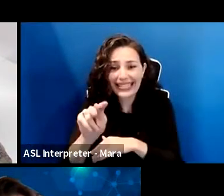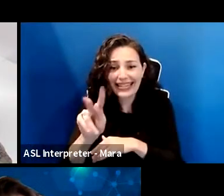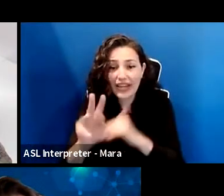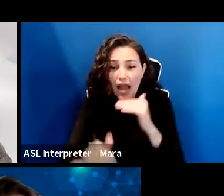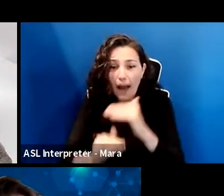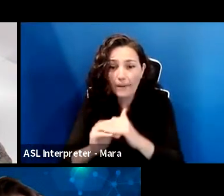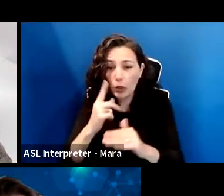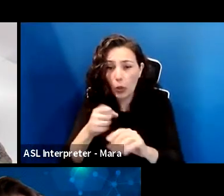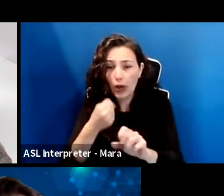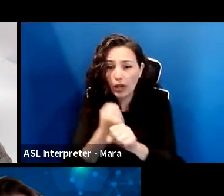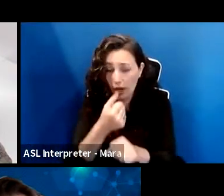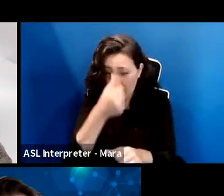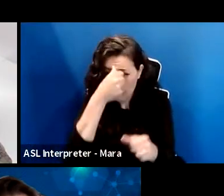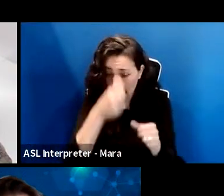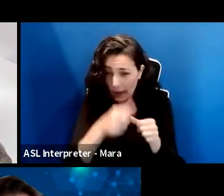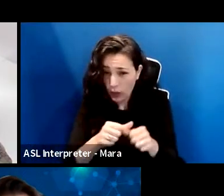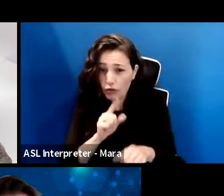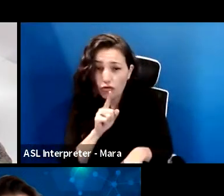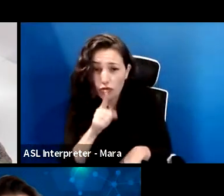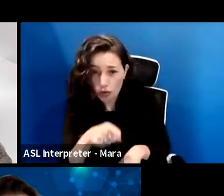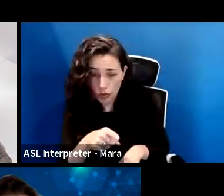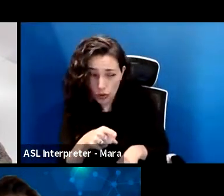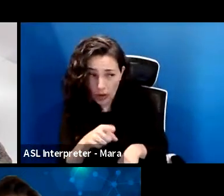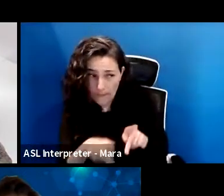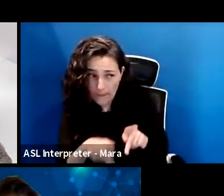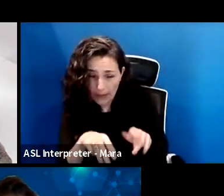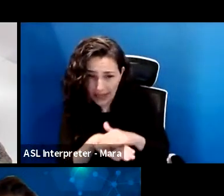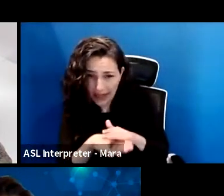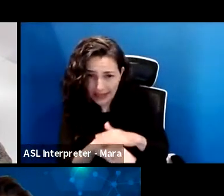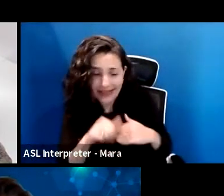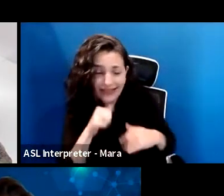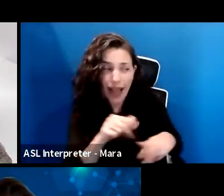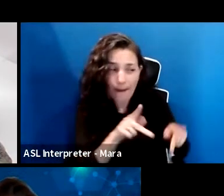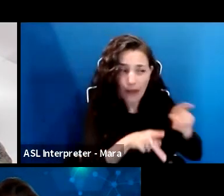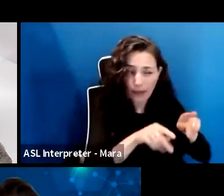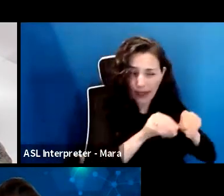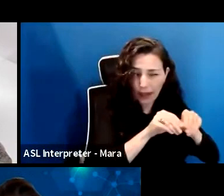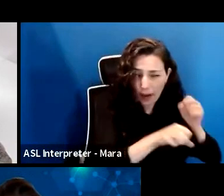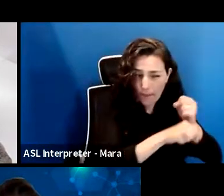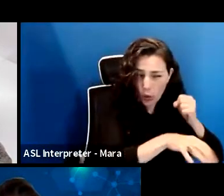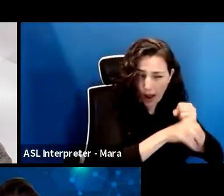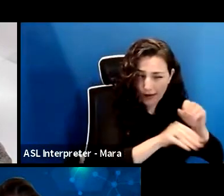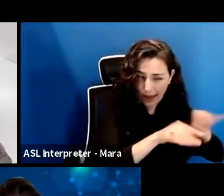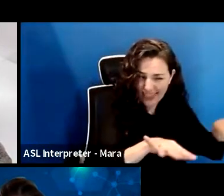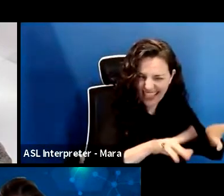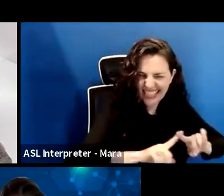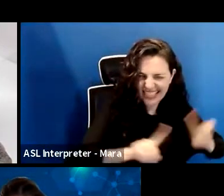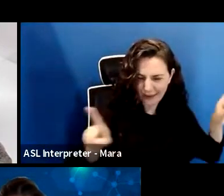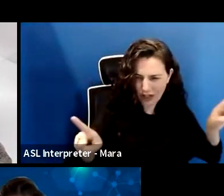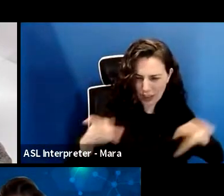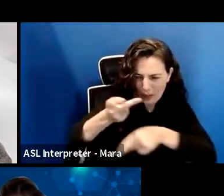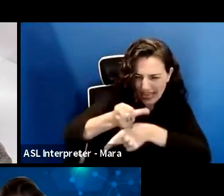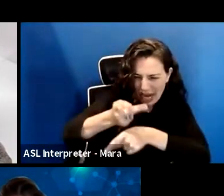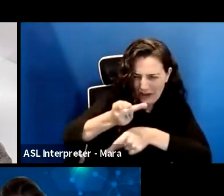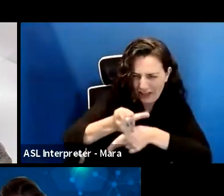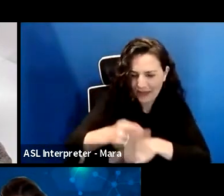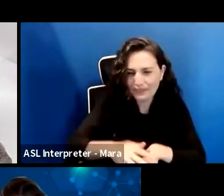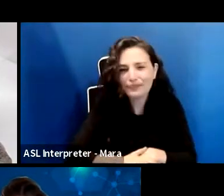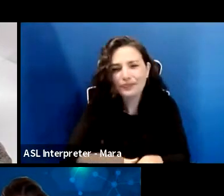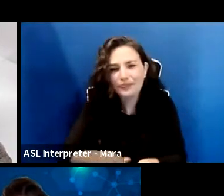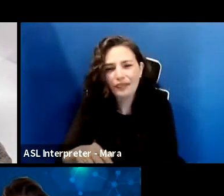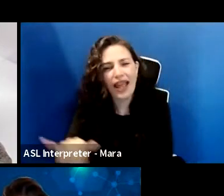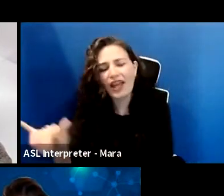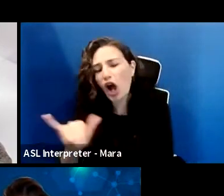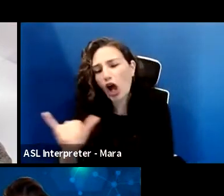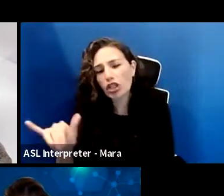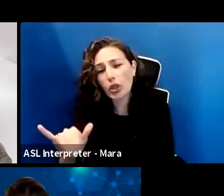true public access, not public broadcasting, so just be careful. There's a little difference there. And also, as Stephanie mentioned, you can use it in the classroom. So